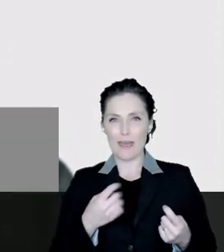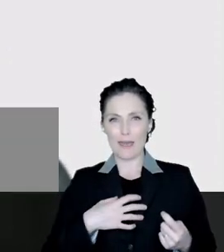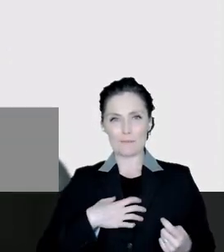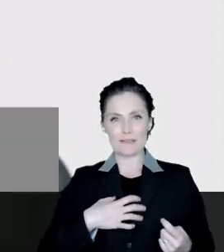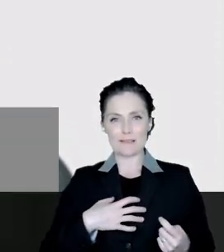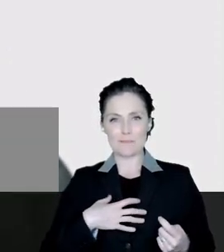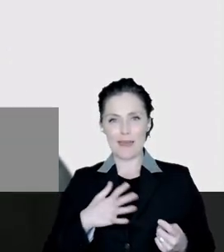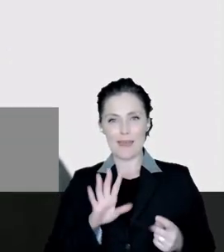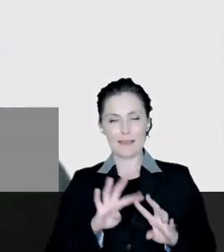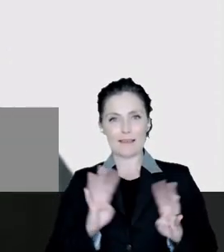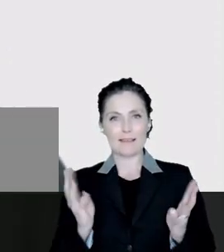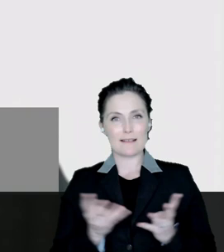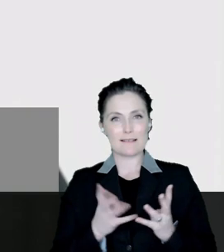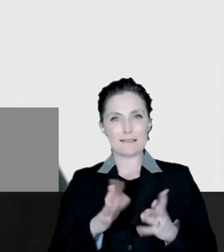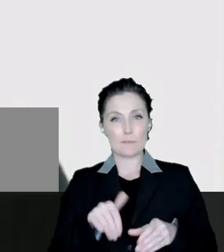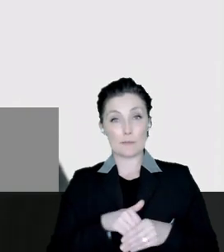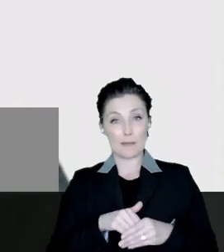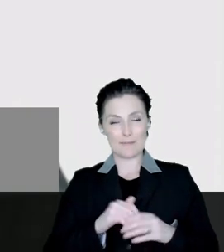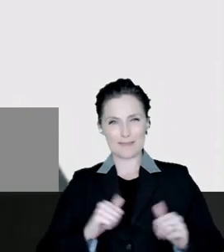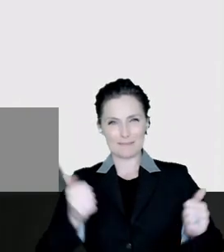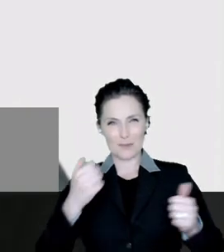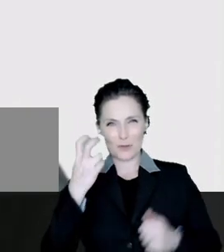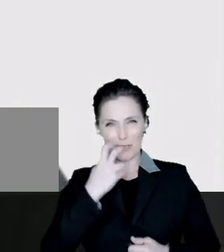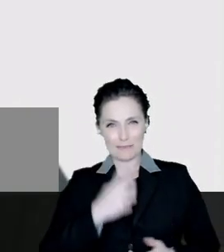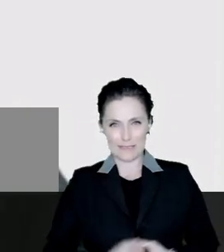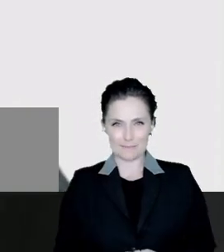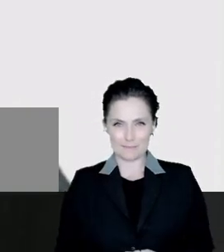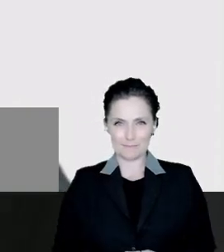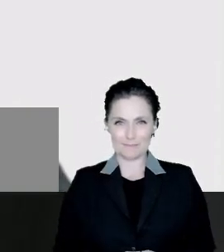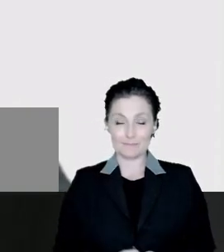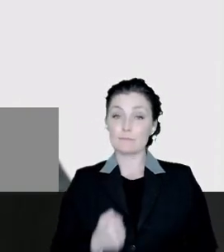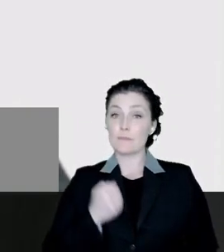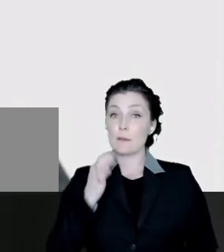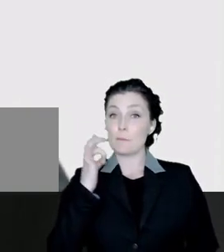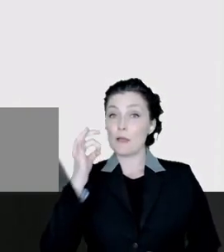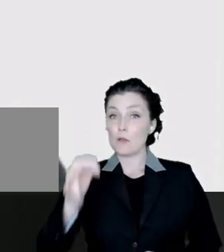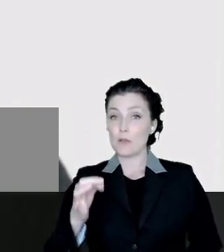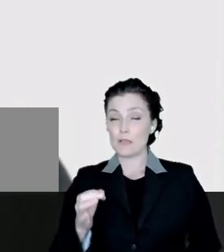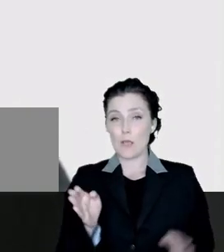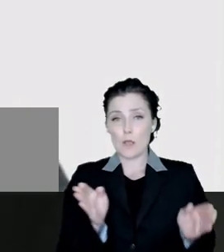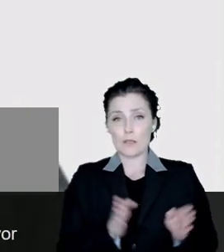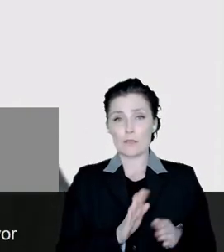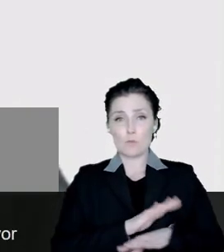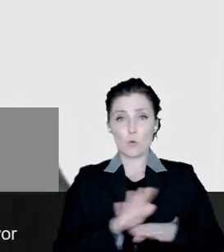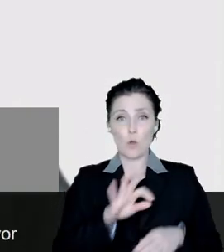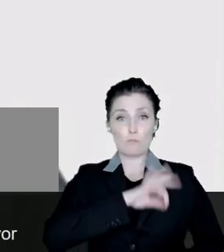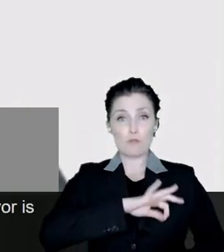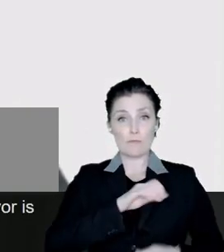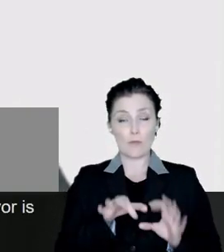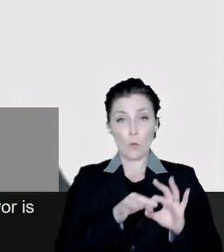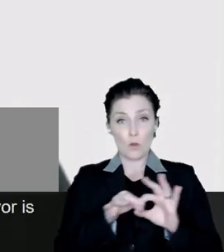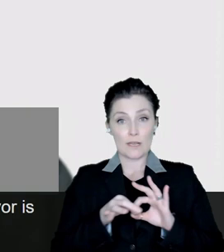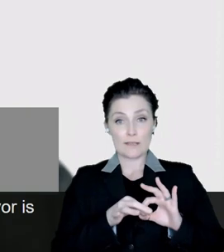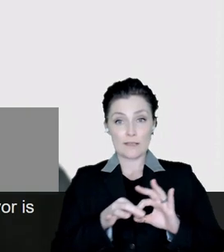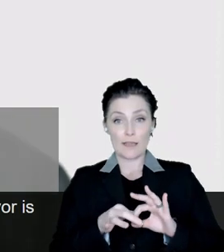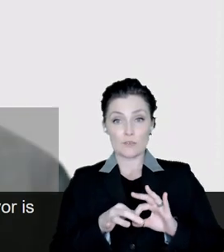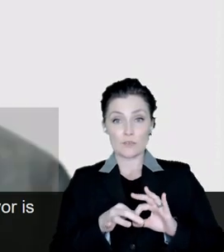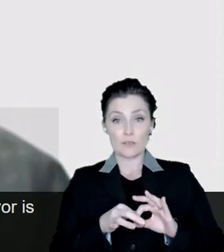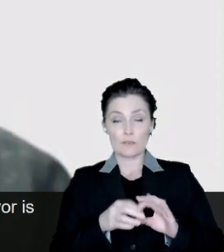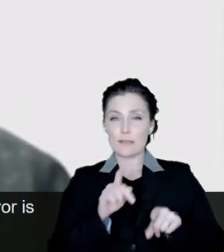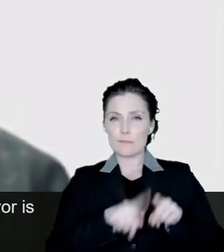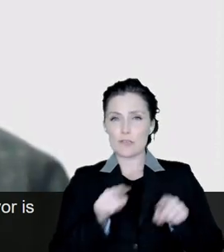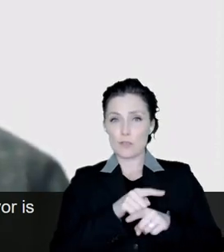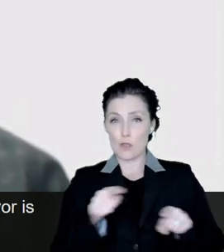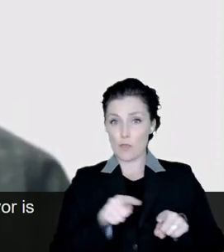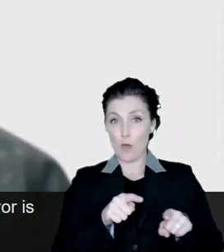everyone. My question to the mayor is, small non-profit organizations, particularly those that serve Black,